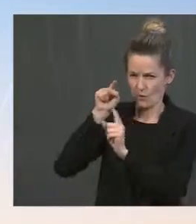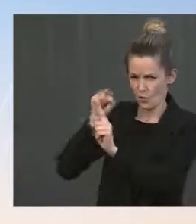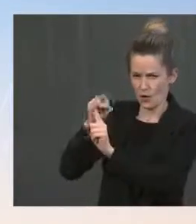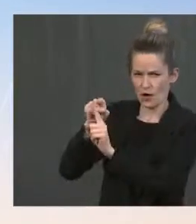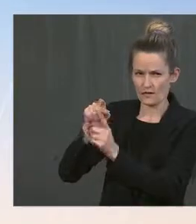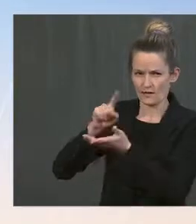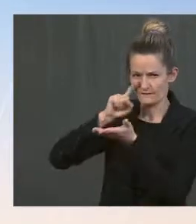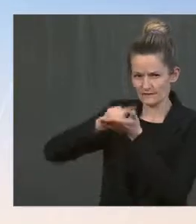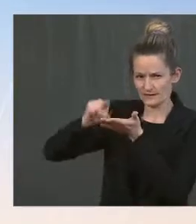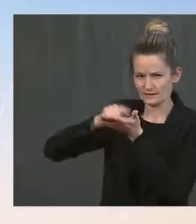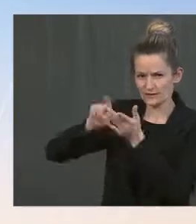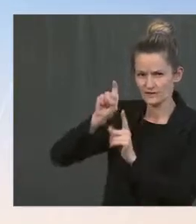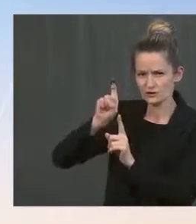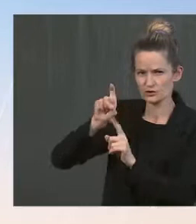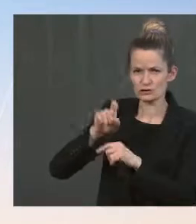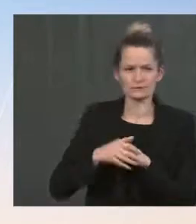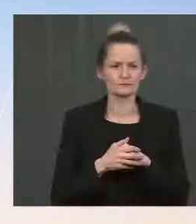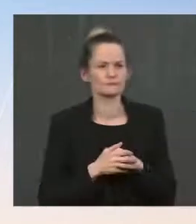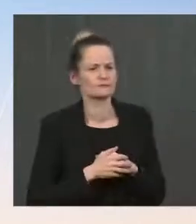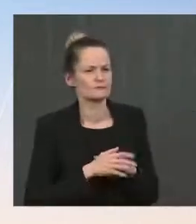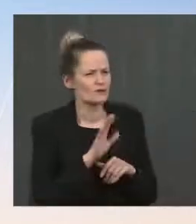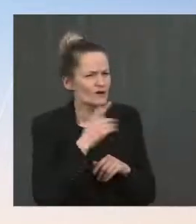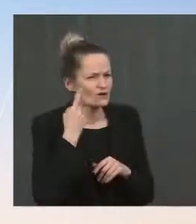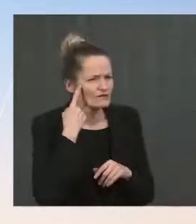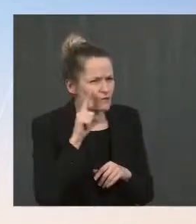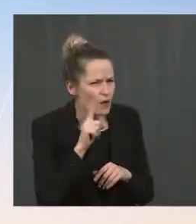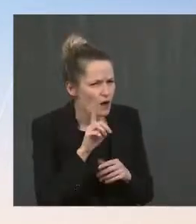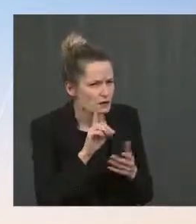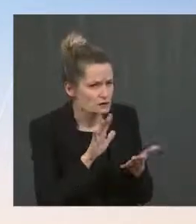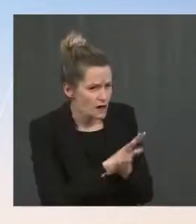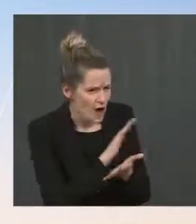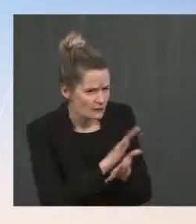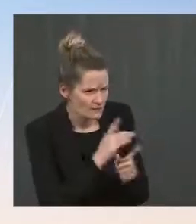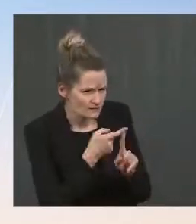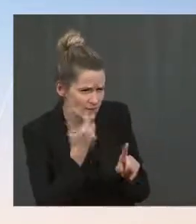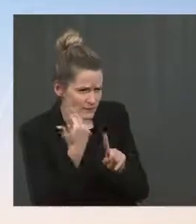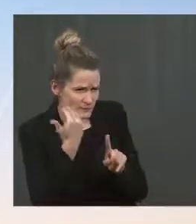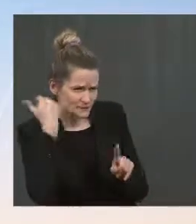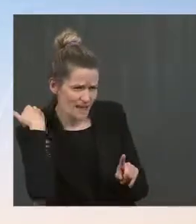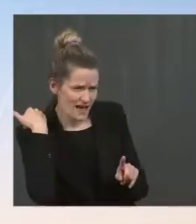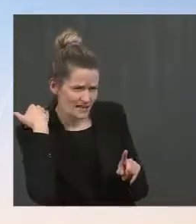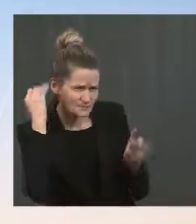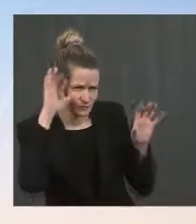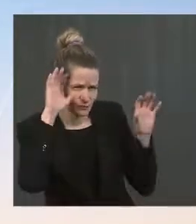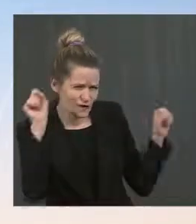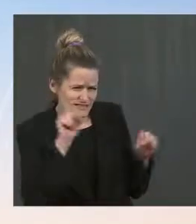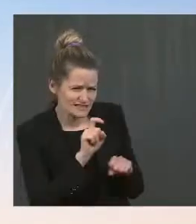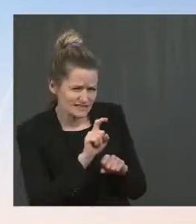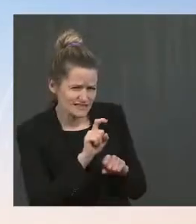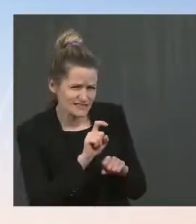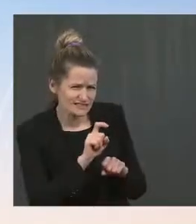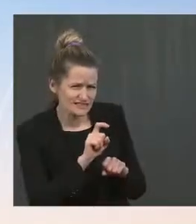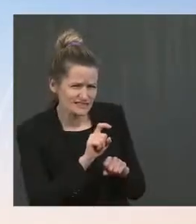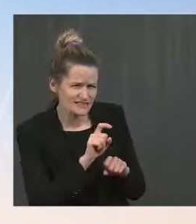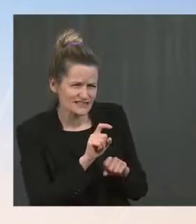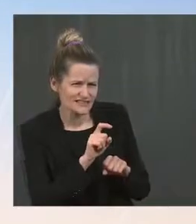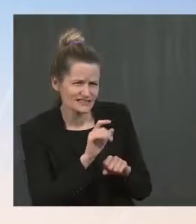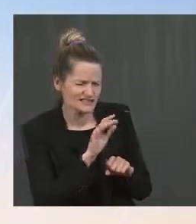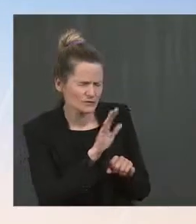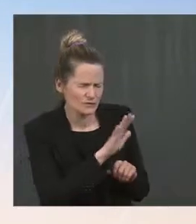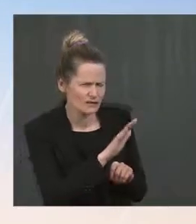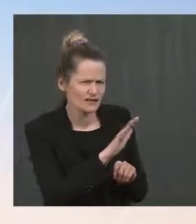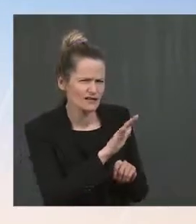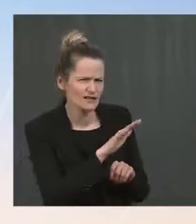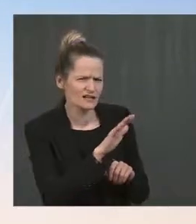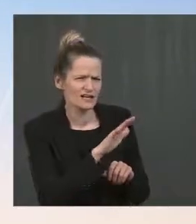privilege? For documents from the prior administration? Yes. I would have to check. Well, a number of these, though, I